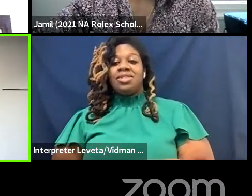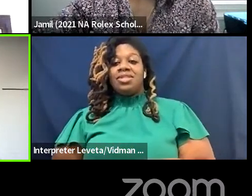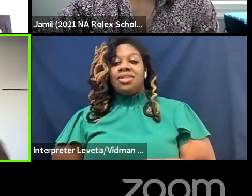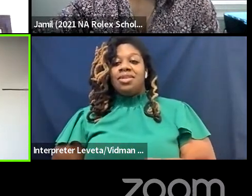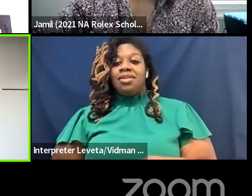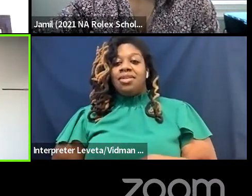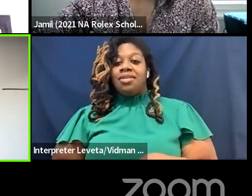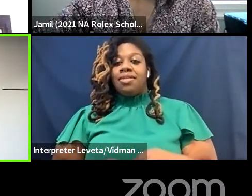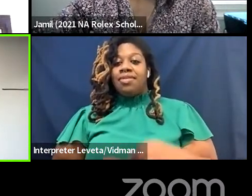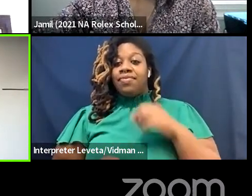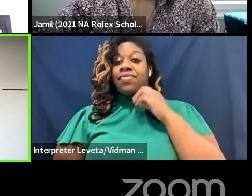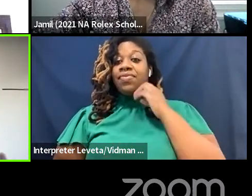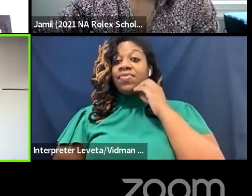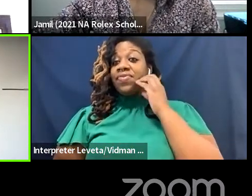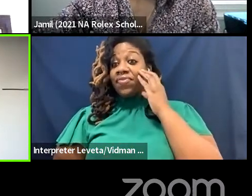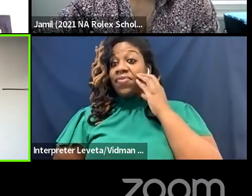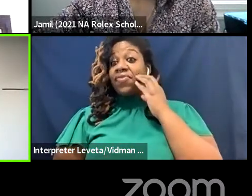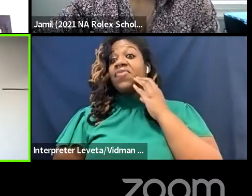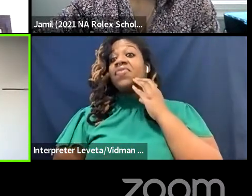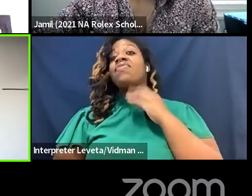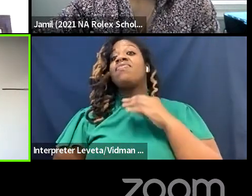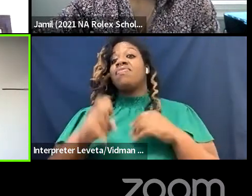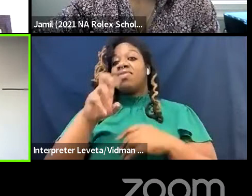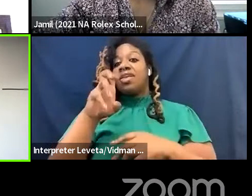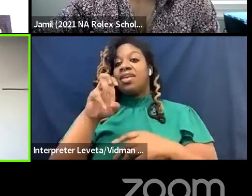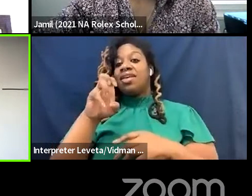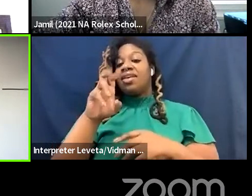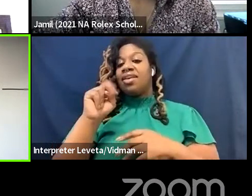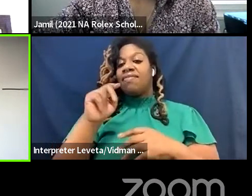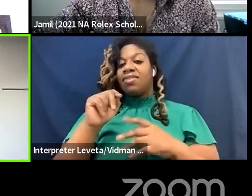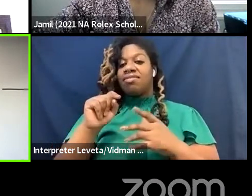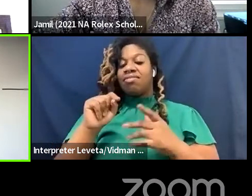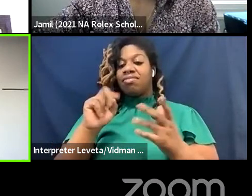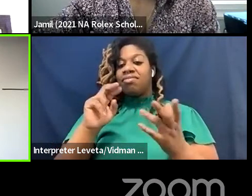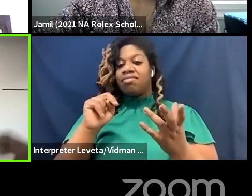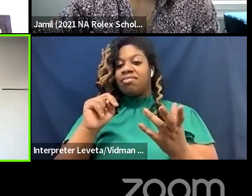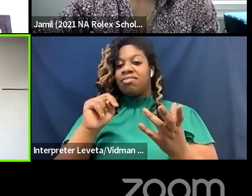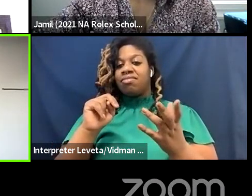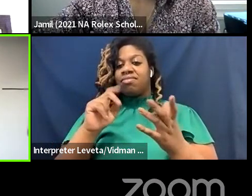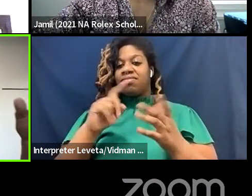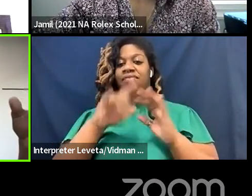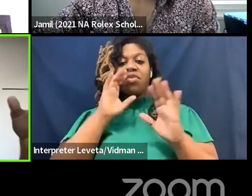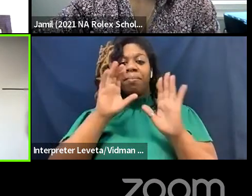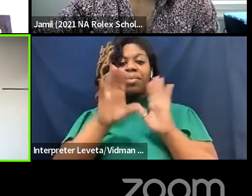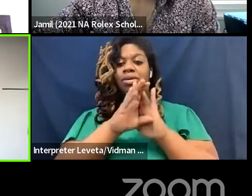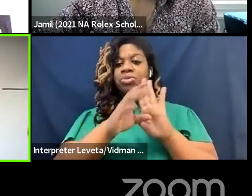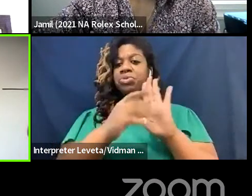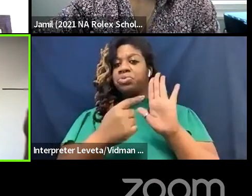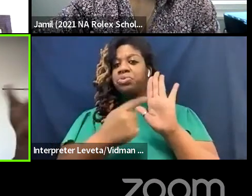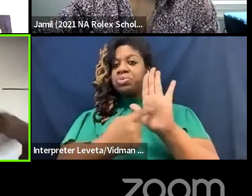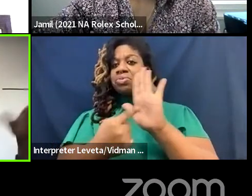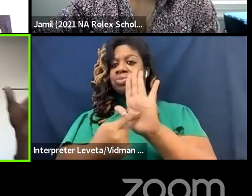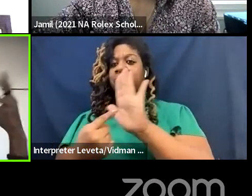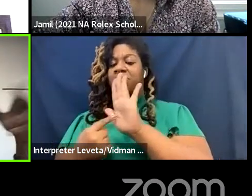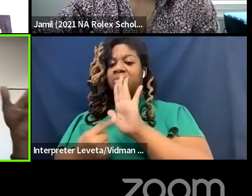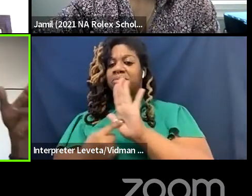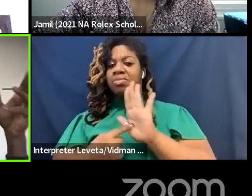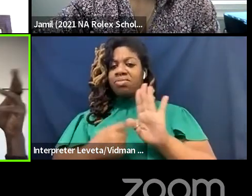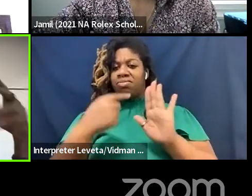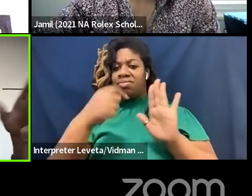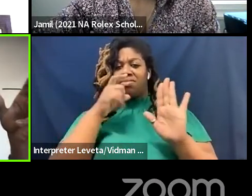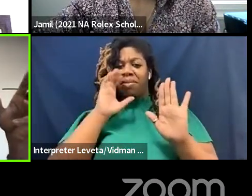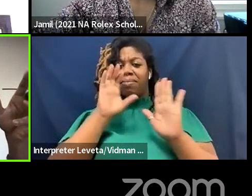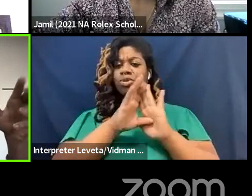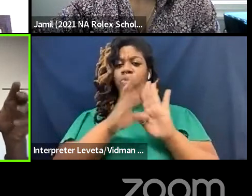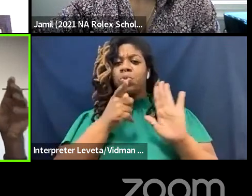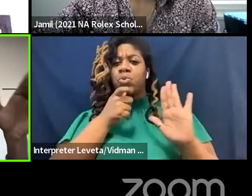kit, where you have people who aren't just white who are represented in these materials, changes the perception,